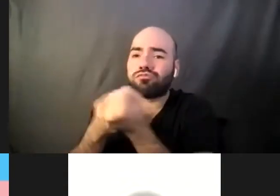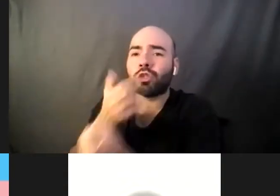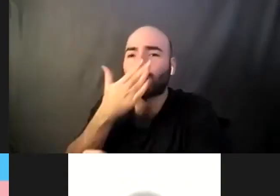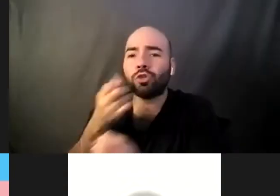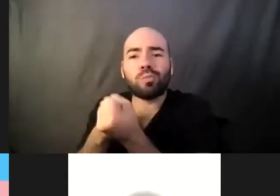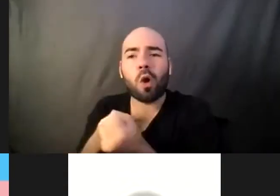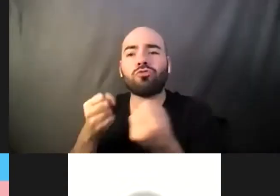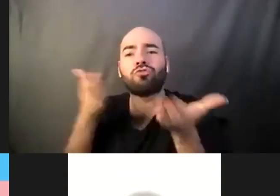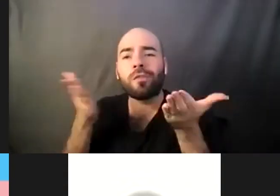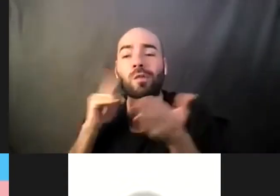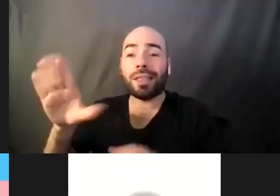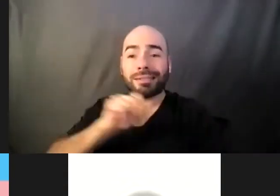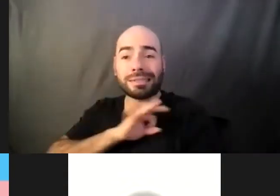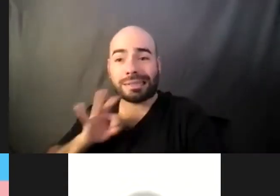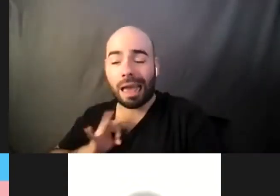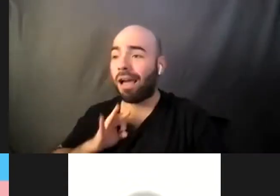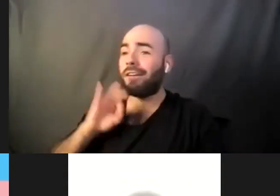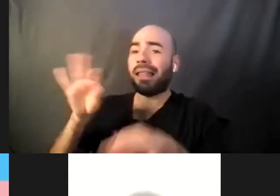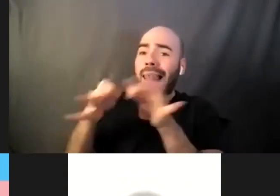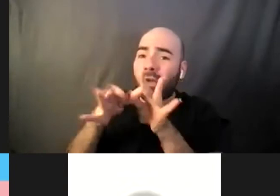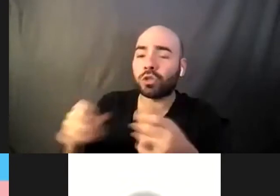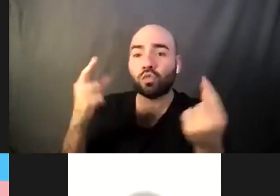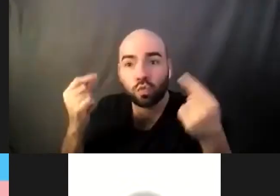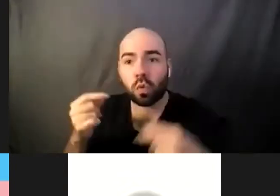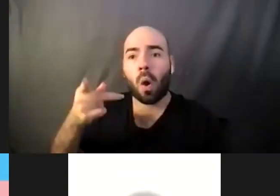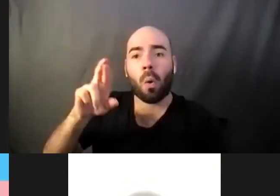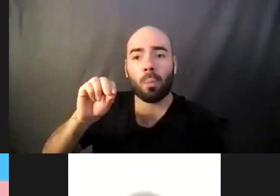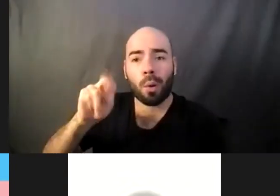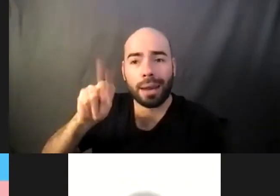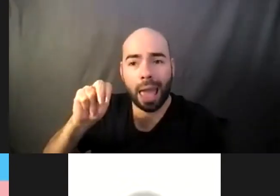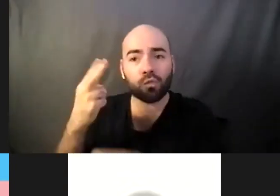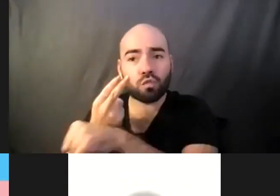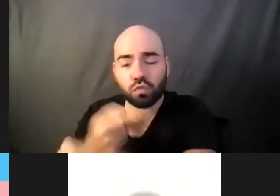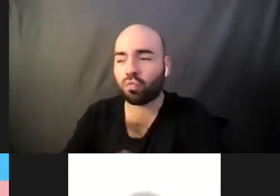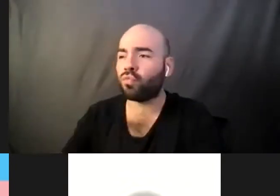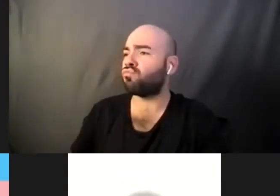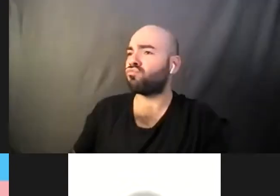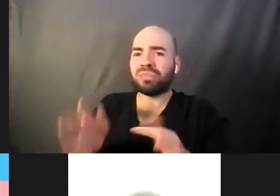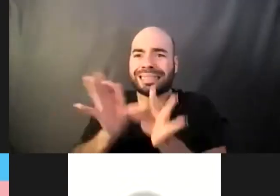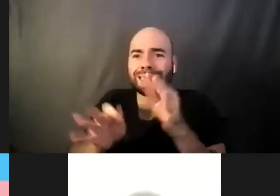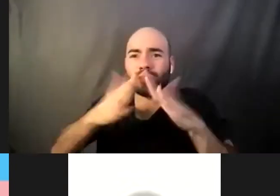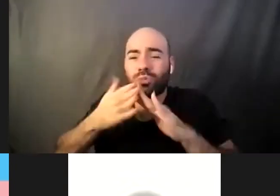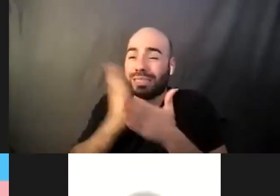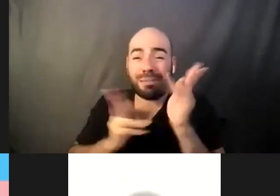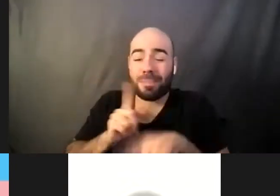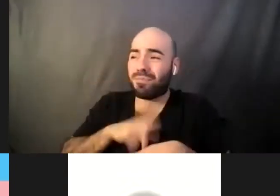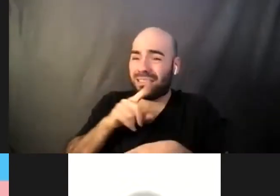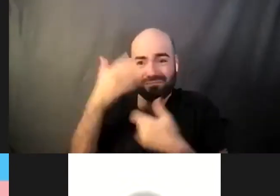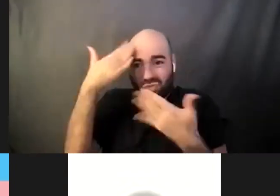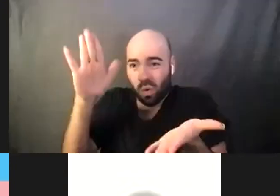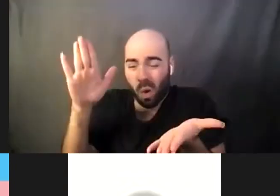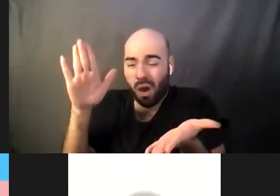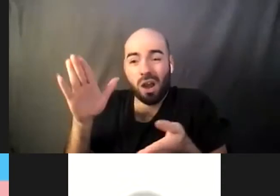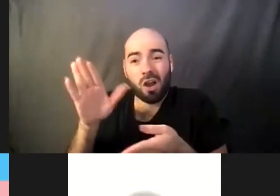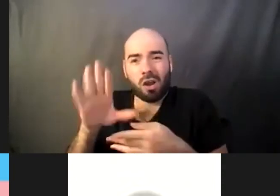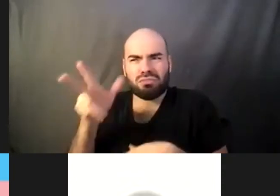language, pronoun usage, just simple questions about the community that you would be shocked that some people don't know. So we want to be a